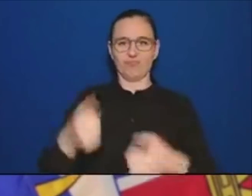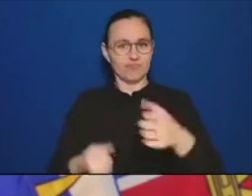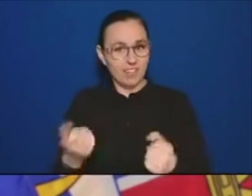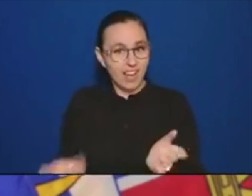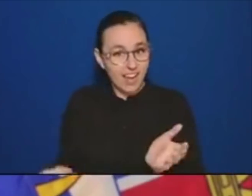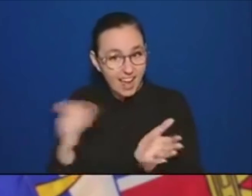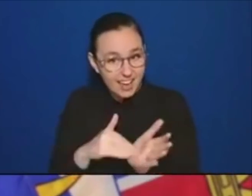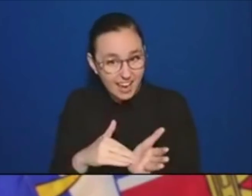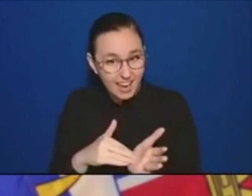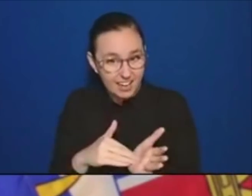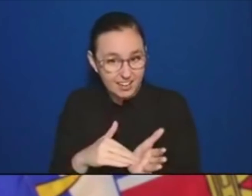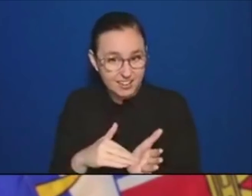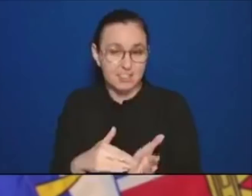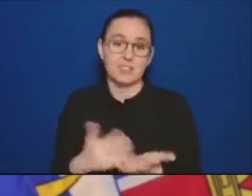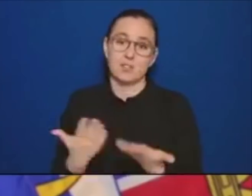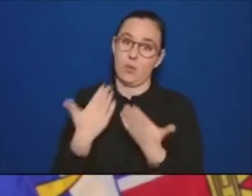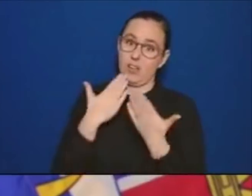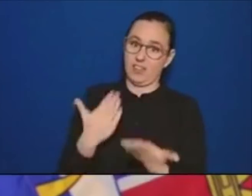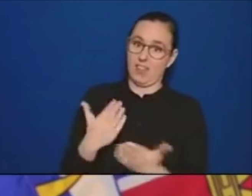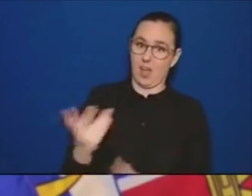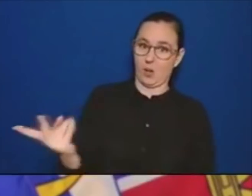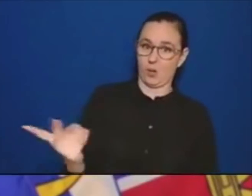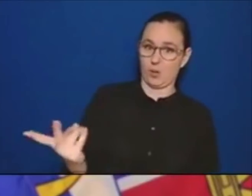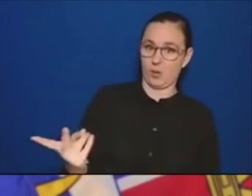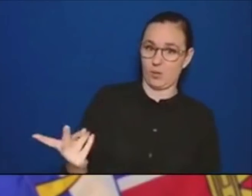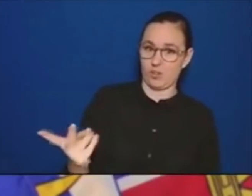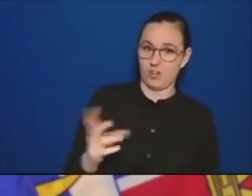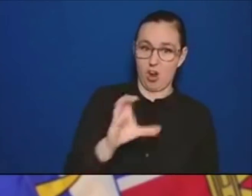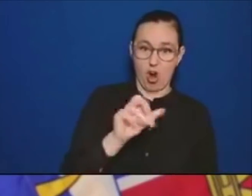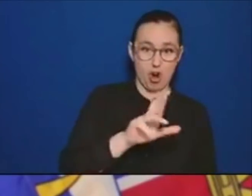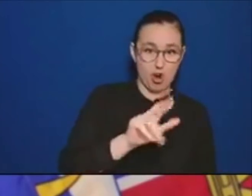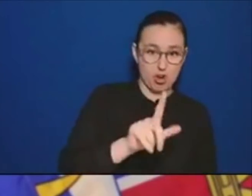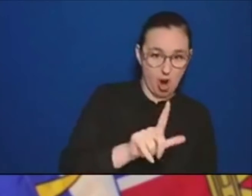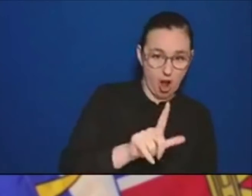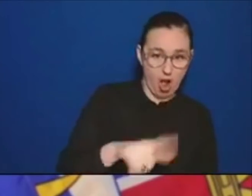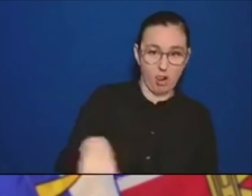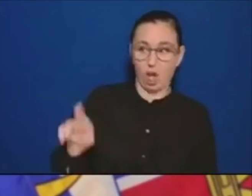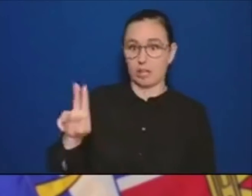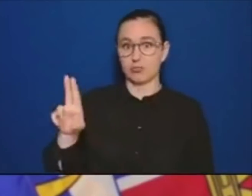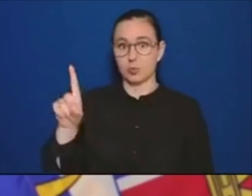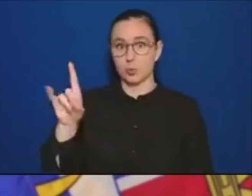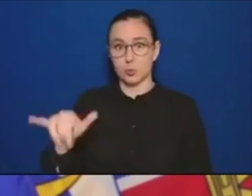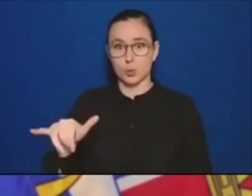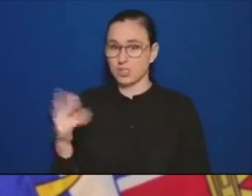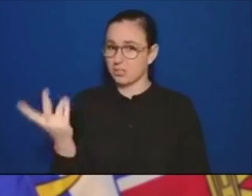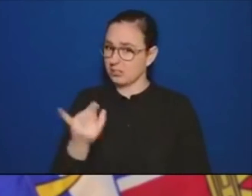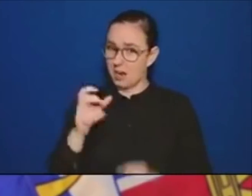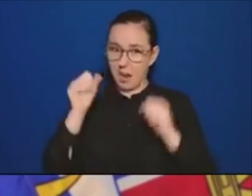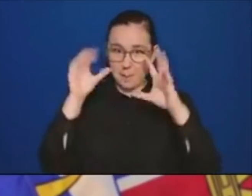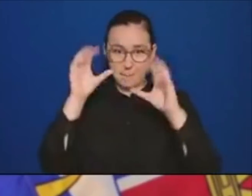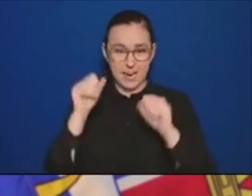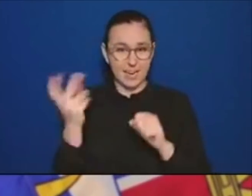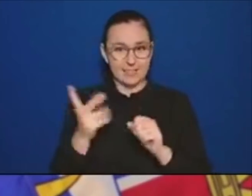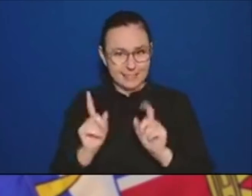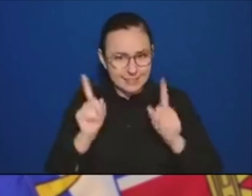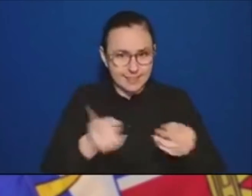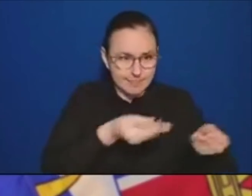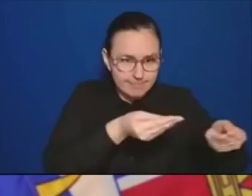to Carl and Rudy. Thank you for being amazing local heroes. That was an amazing story to hear.